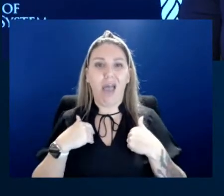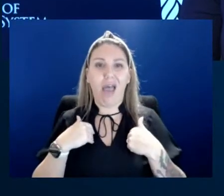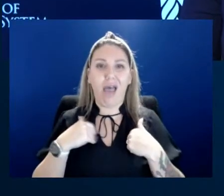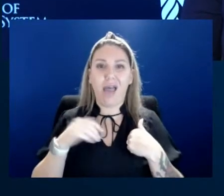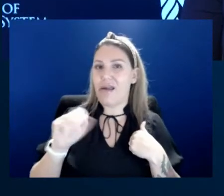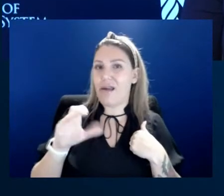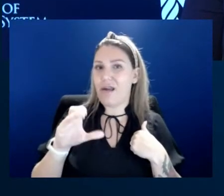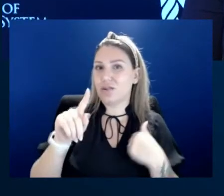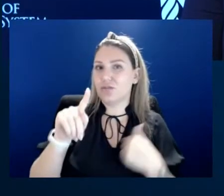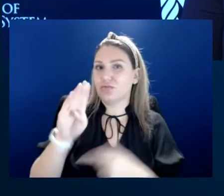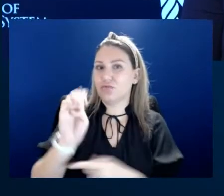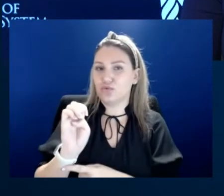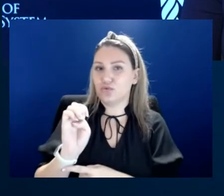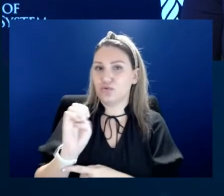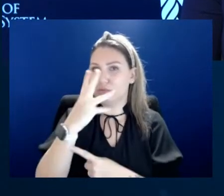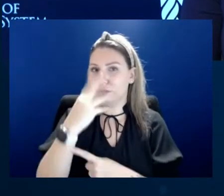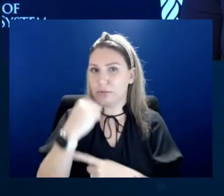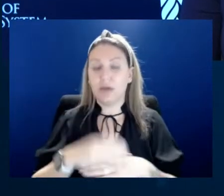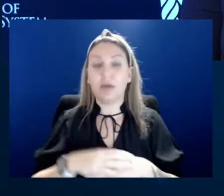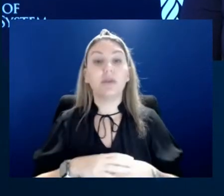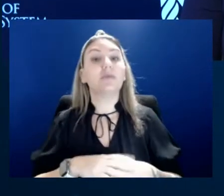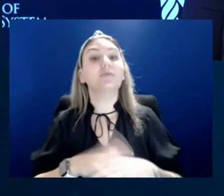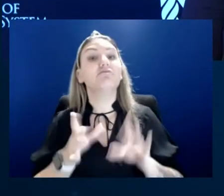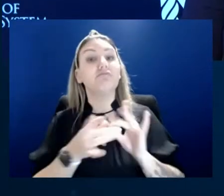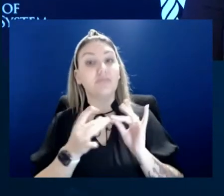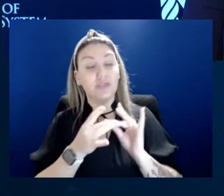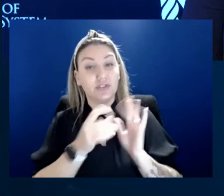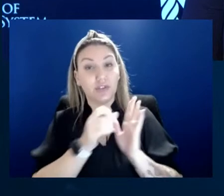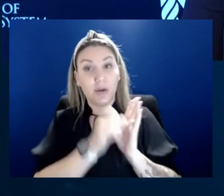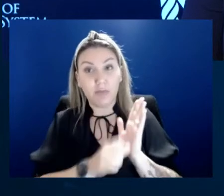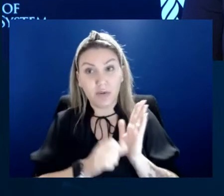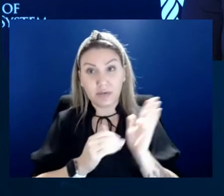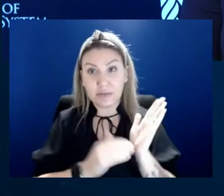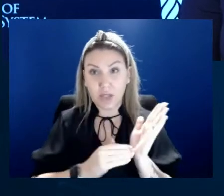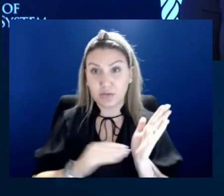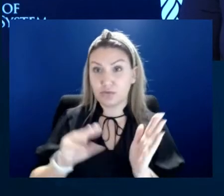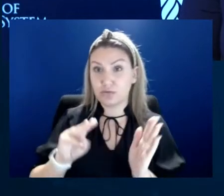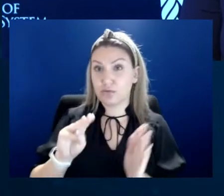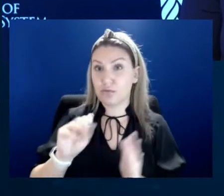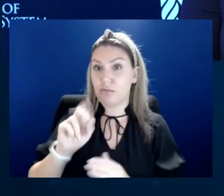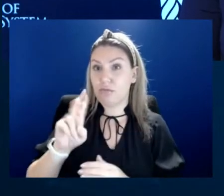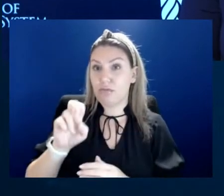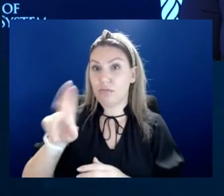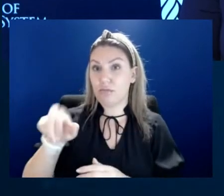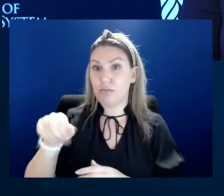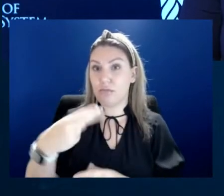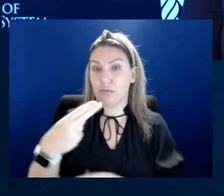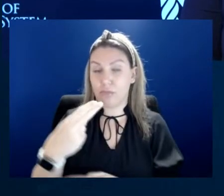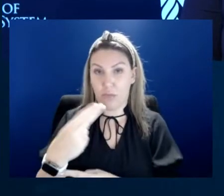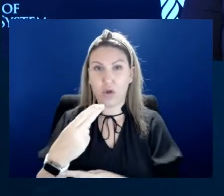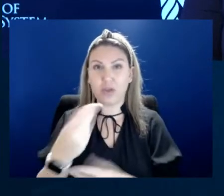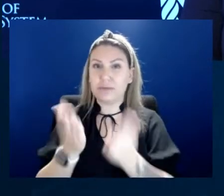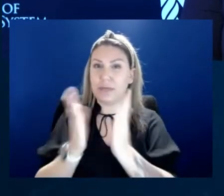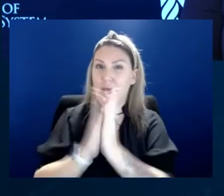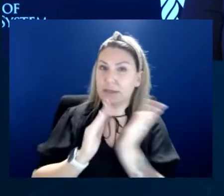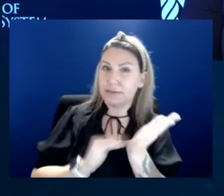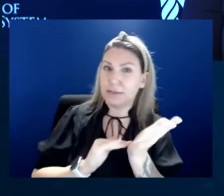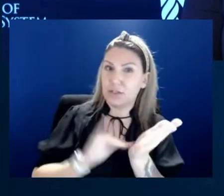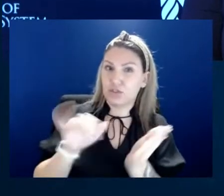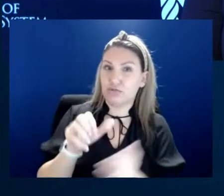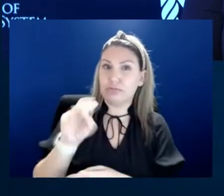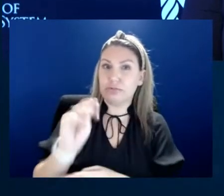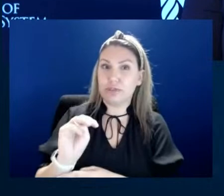of operations, Dr. Morsch, I was wondering if we could ask Dr. Jim Petty about some of the surgeries that he